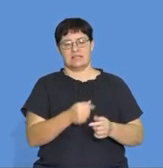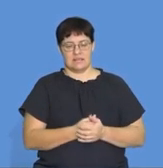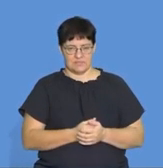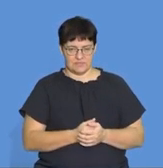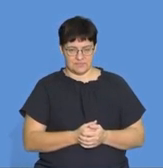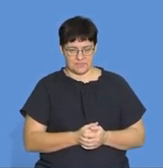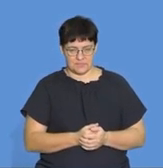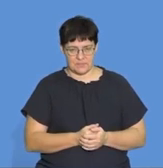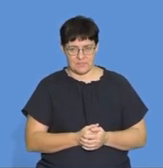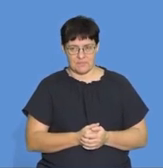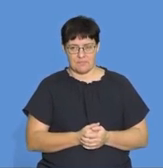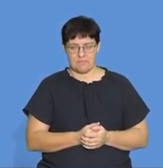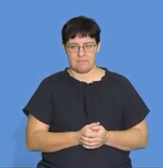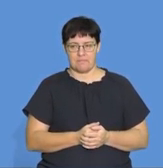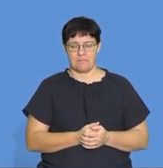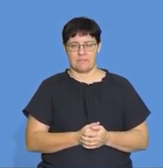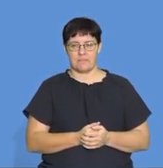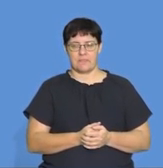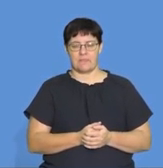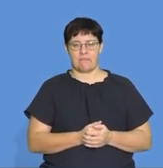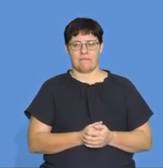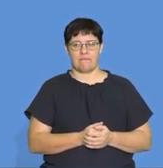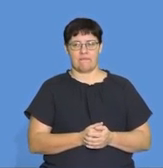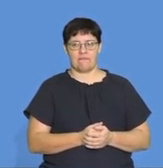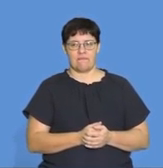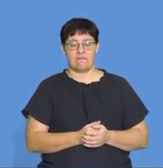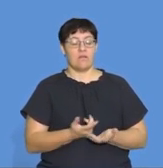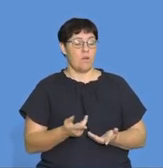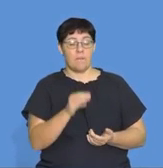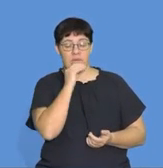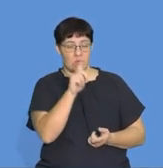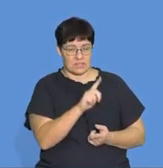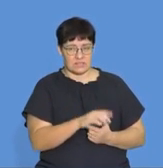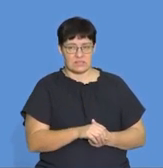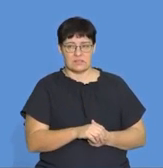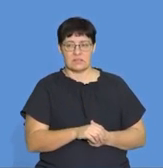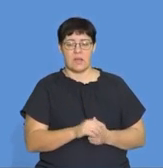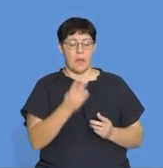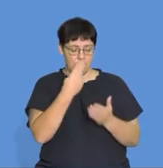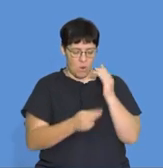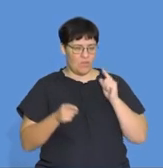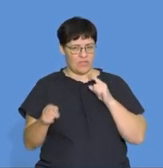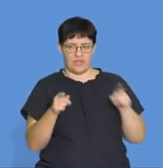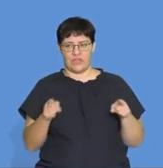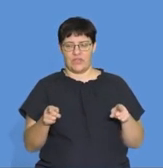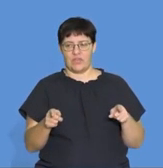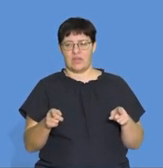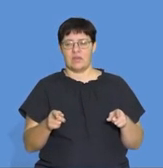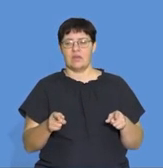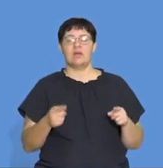answer there, right? So what does this mean? You multiply both sides of the equation by